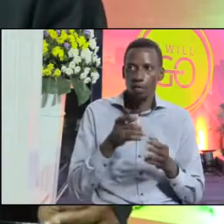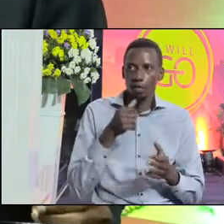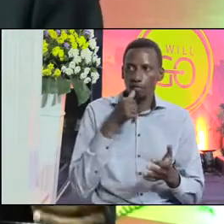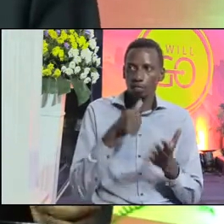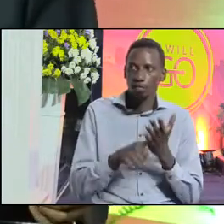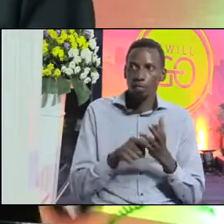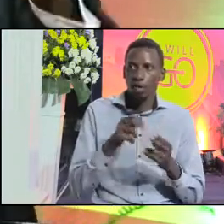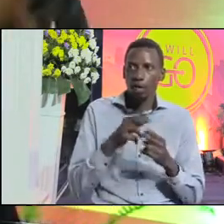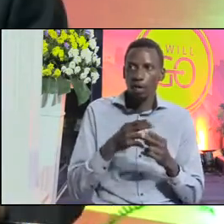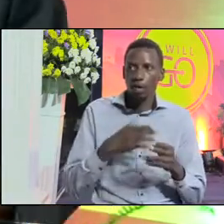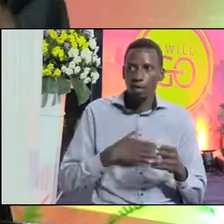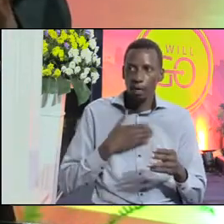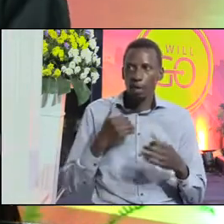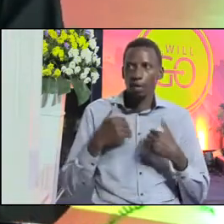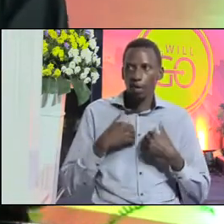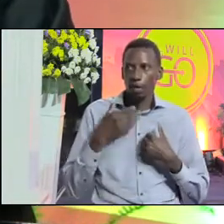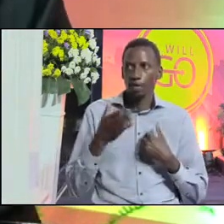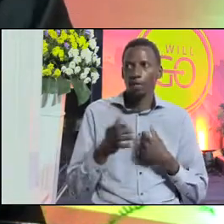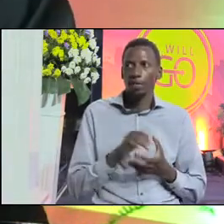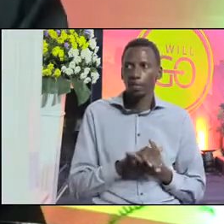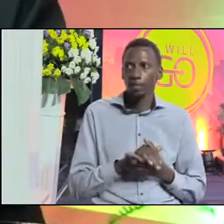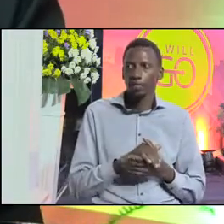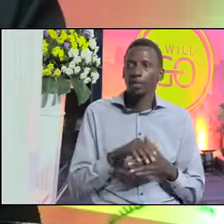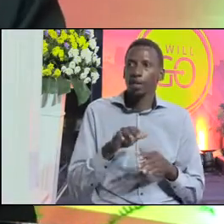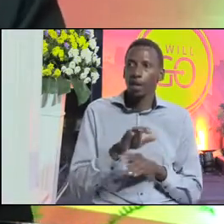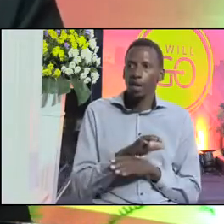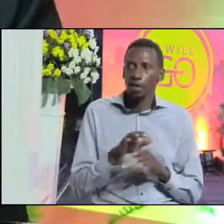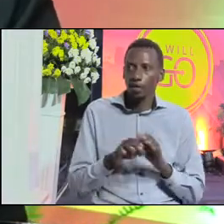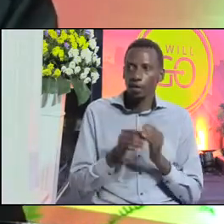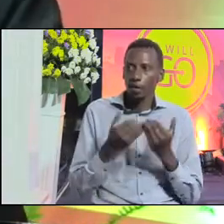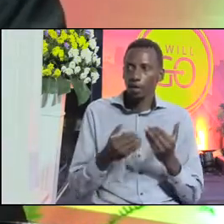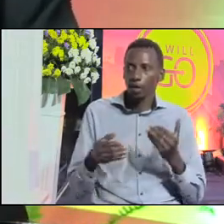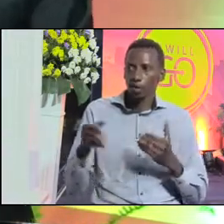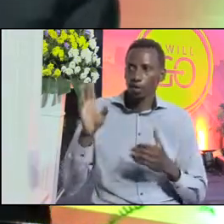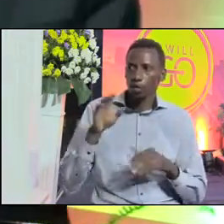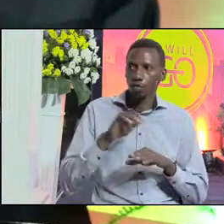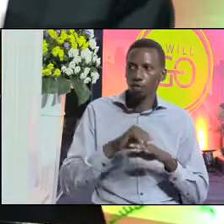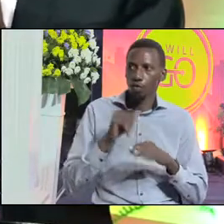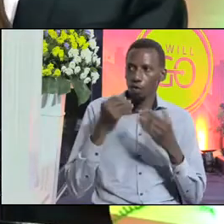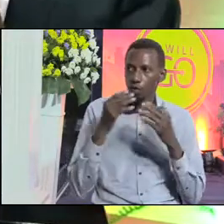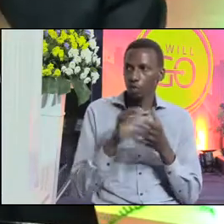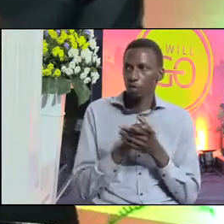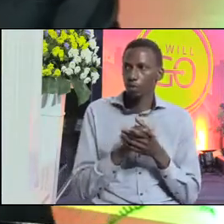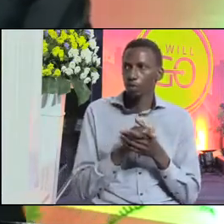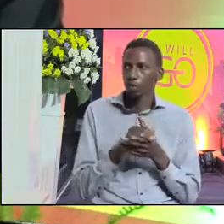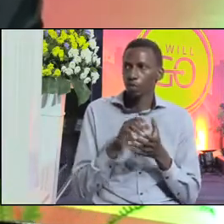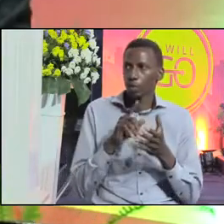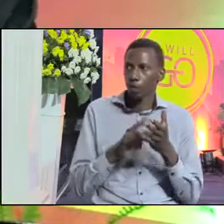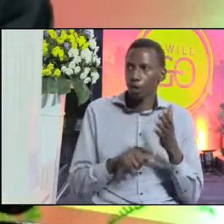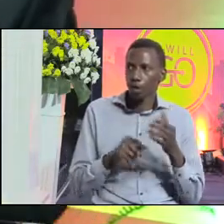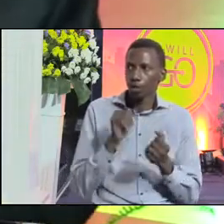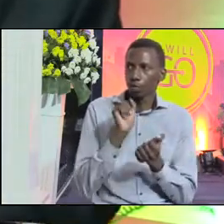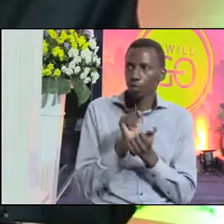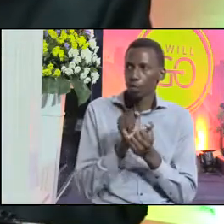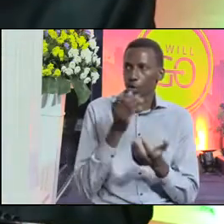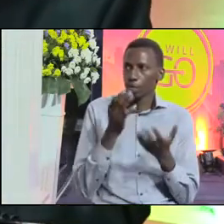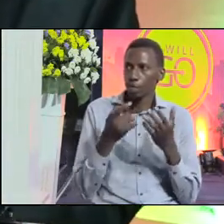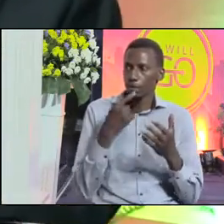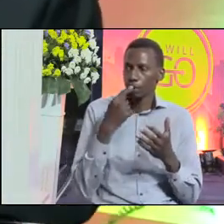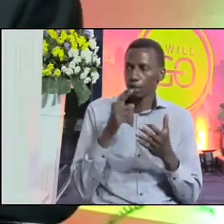in it. For every child of God has been called. What Paul may be saying